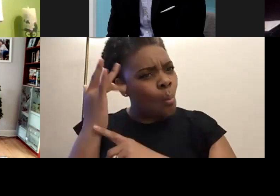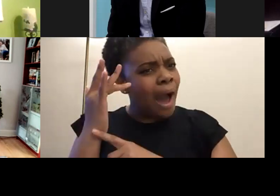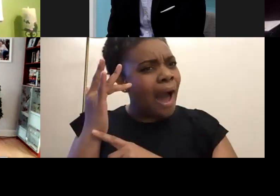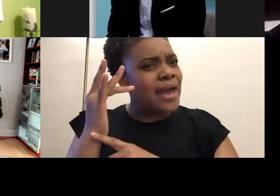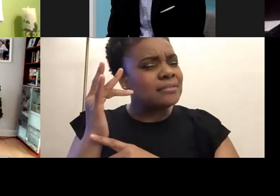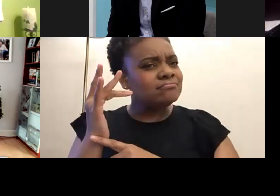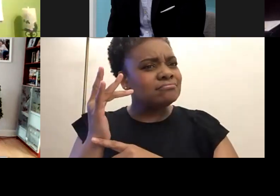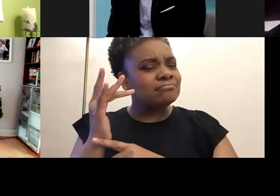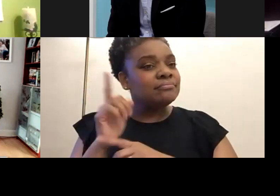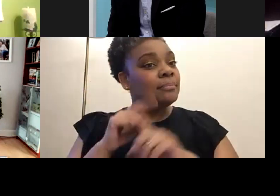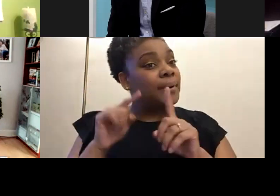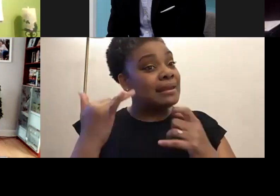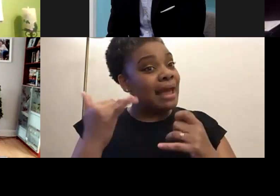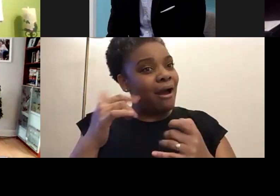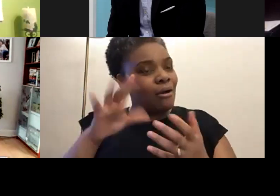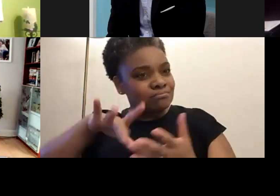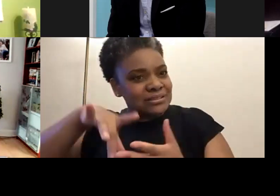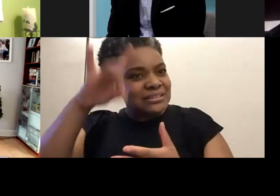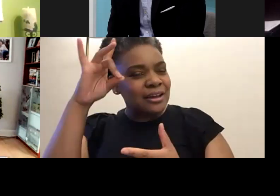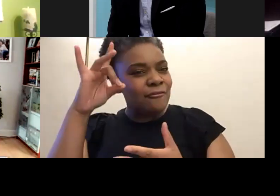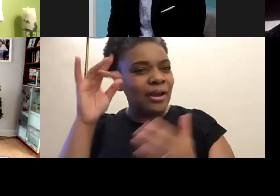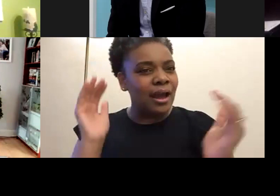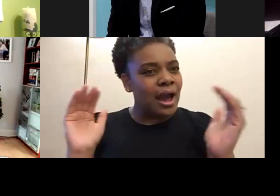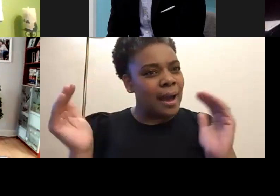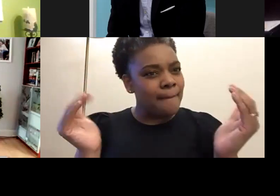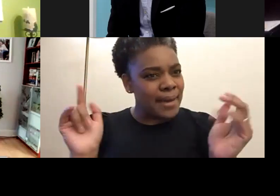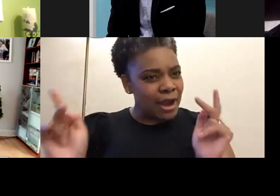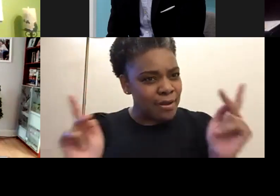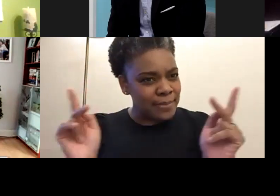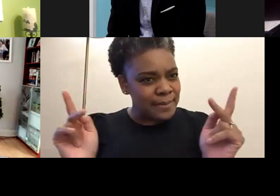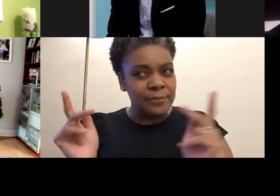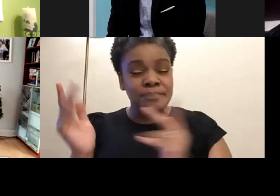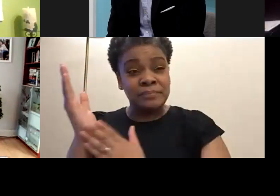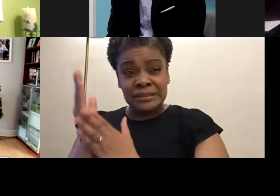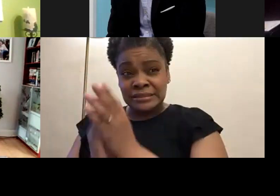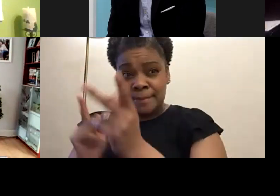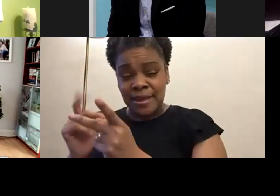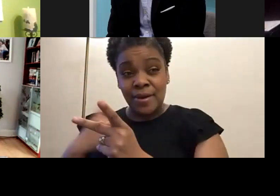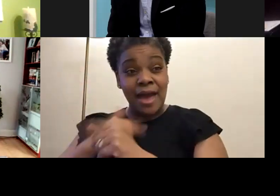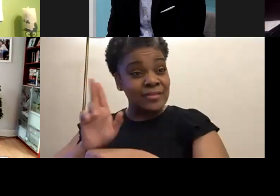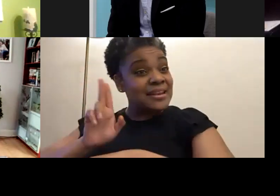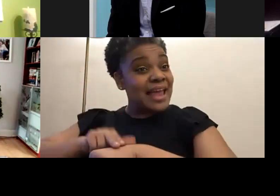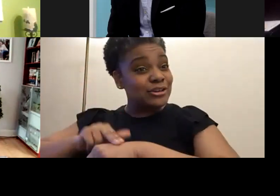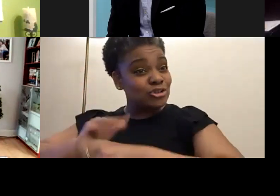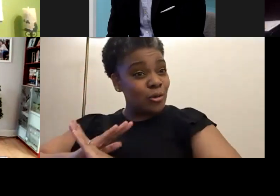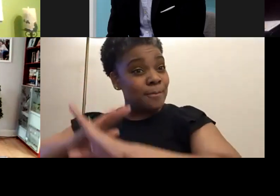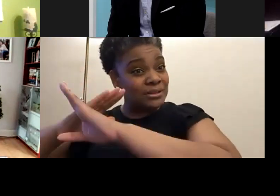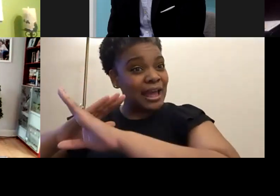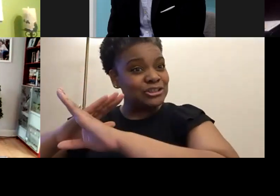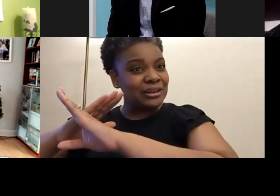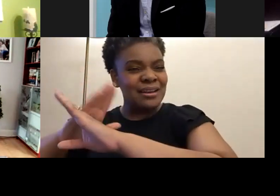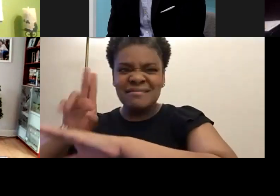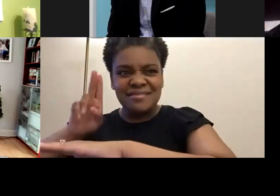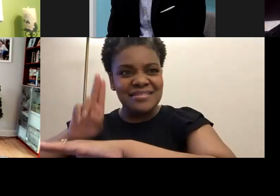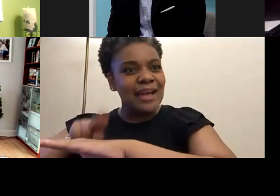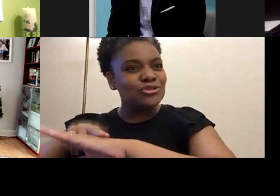of the things that they're discovering now, that they're comparing people who had natural immunity from getting COVID. So like Dr.